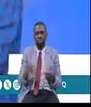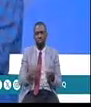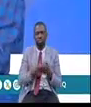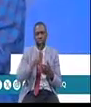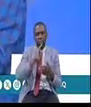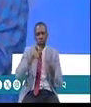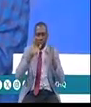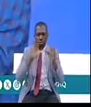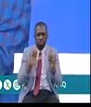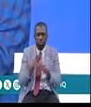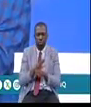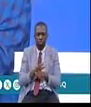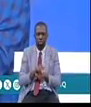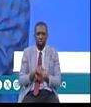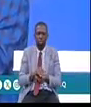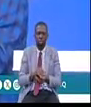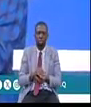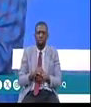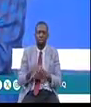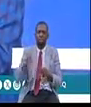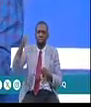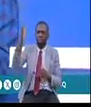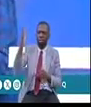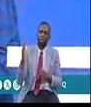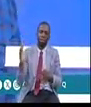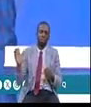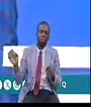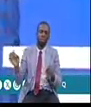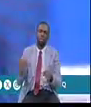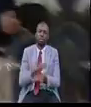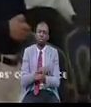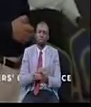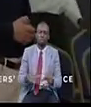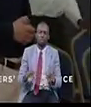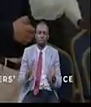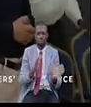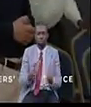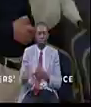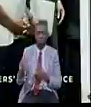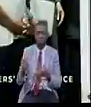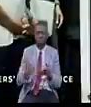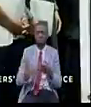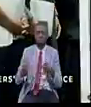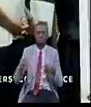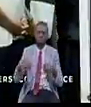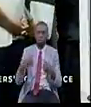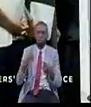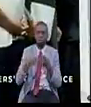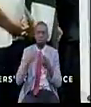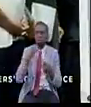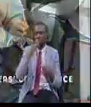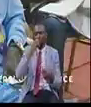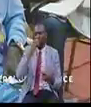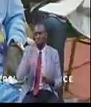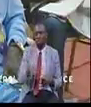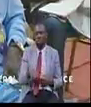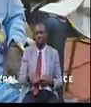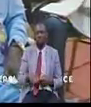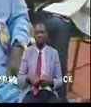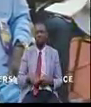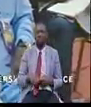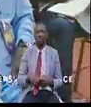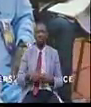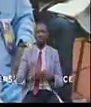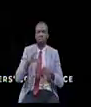That God doesn't predestinate you to evil. Ministers, professionals, and church